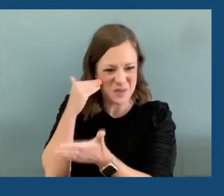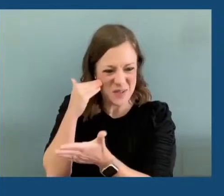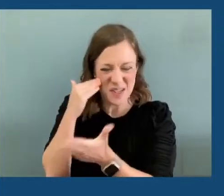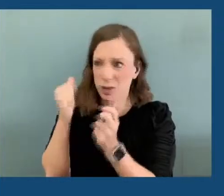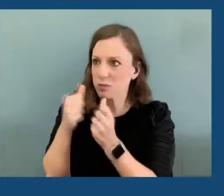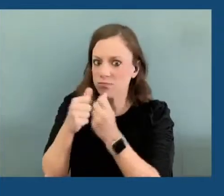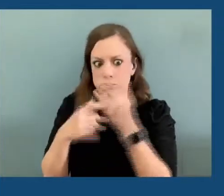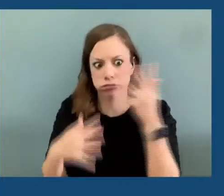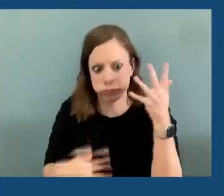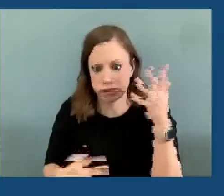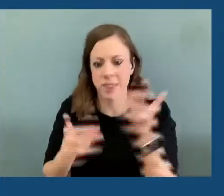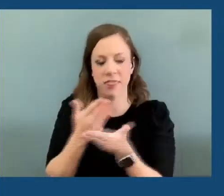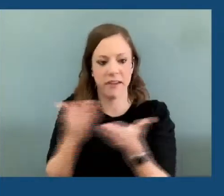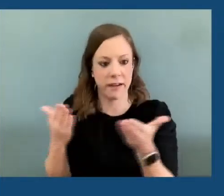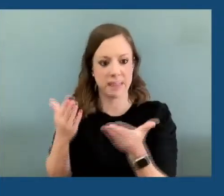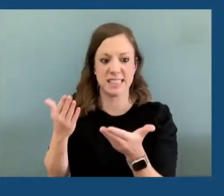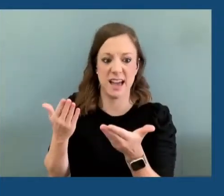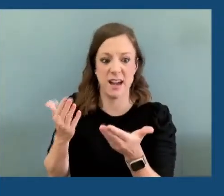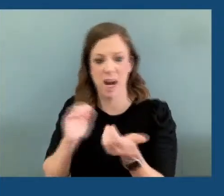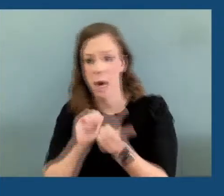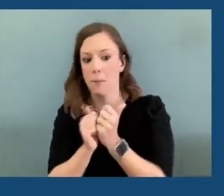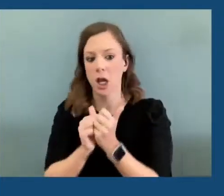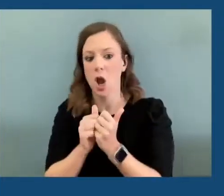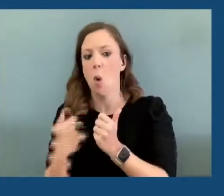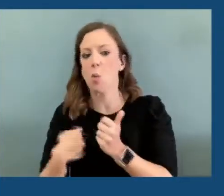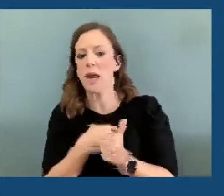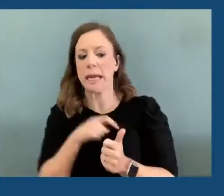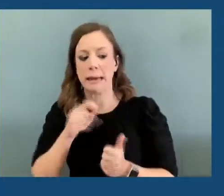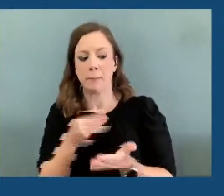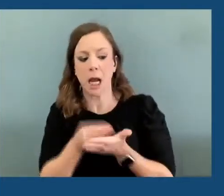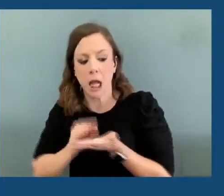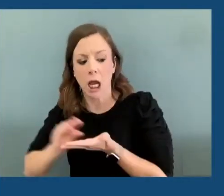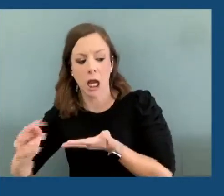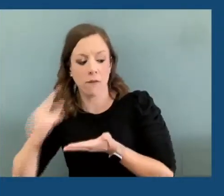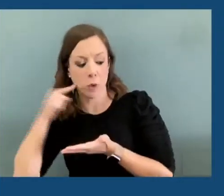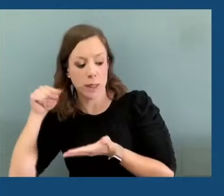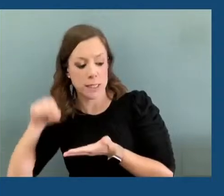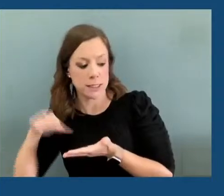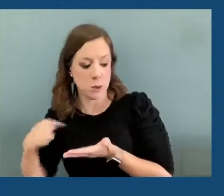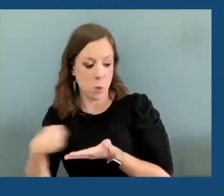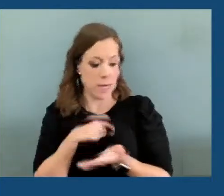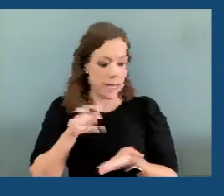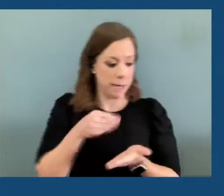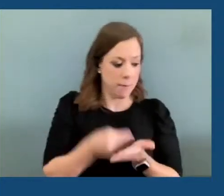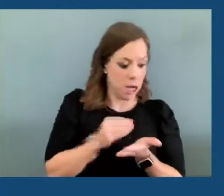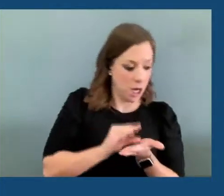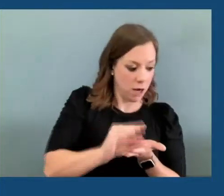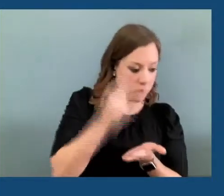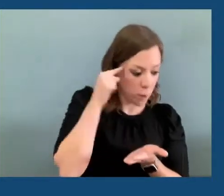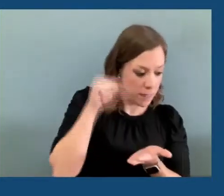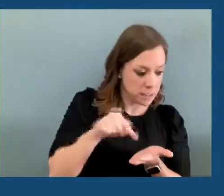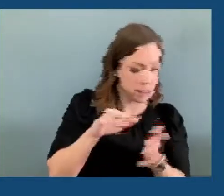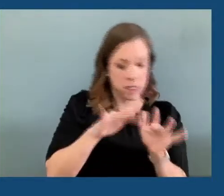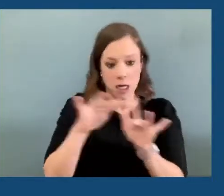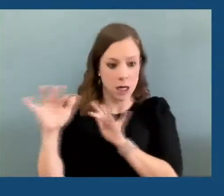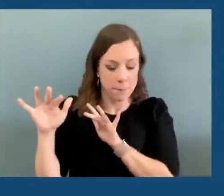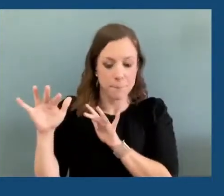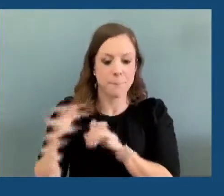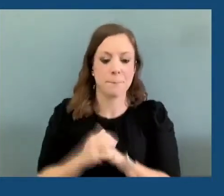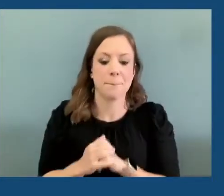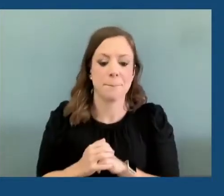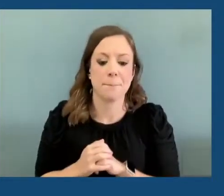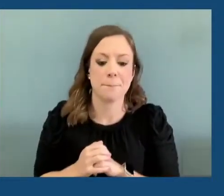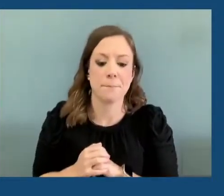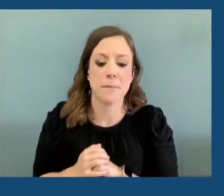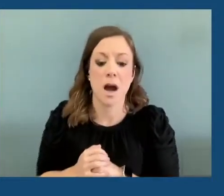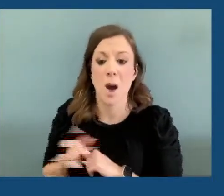that compete for funding every year. And while the governor and others were very kind about the $75 million that John